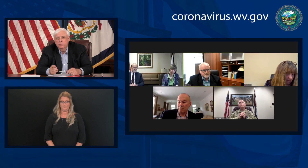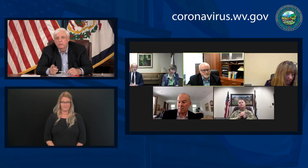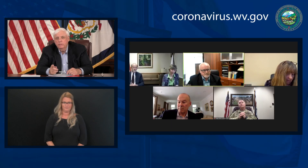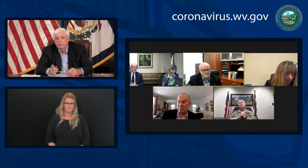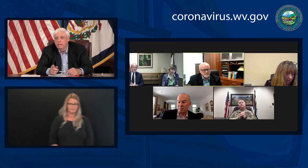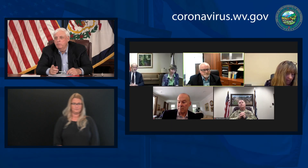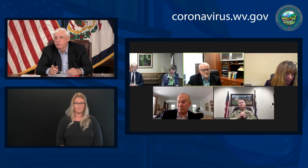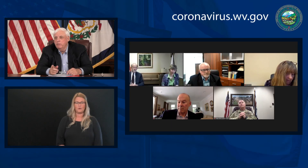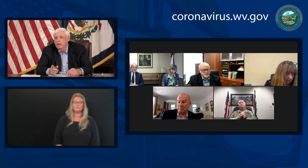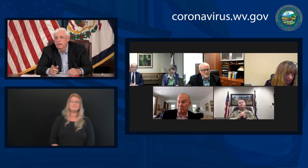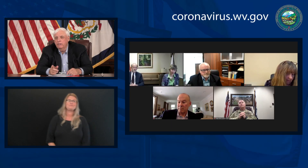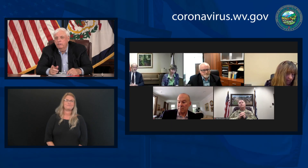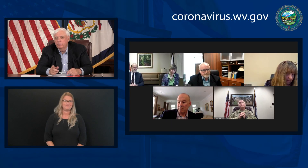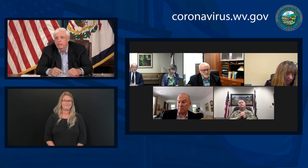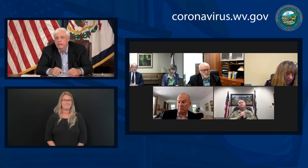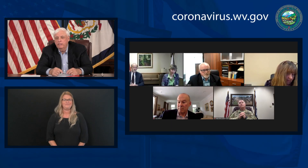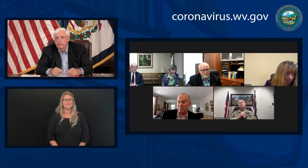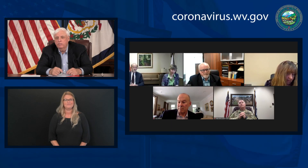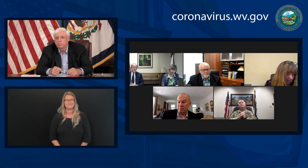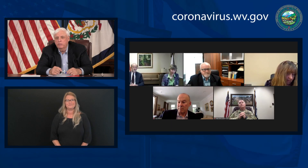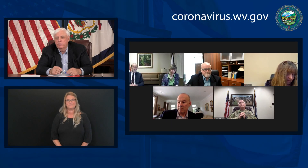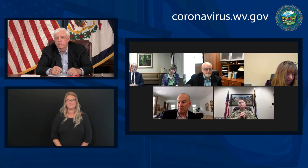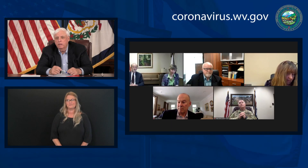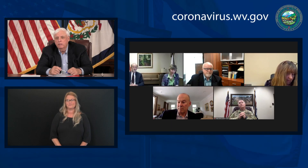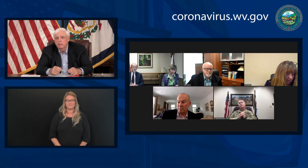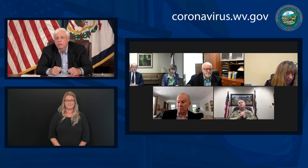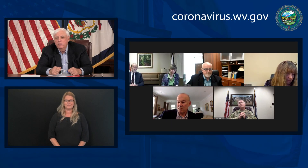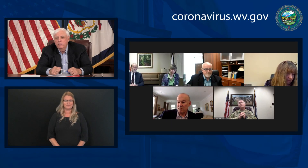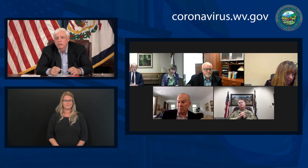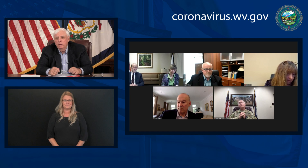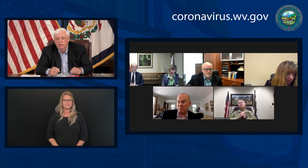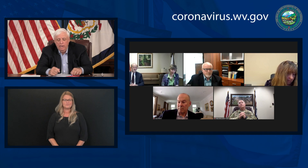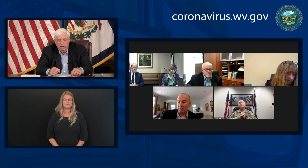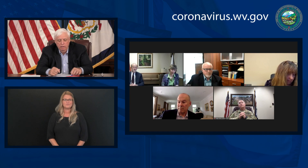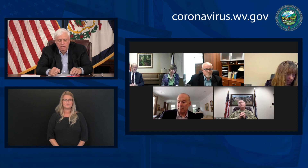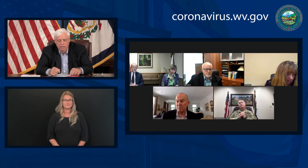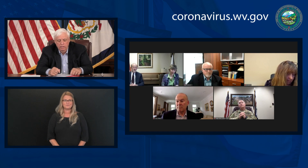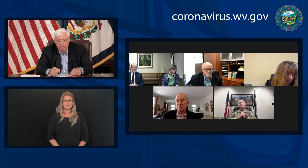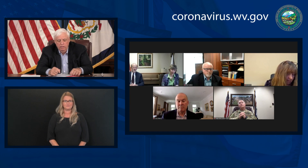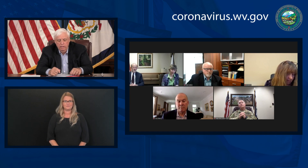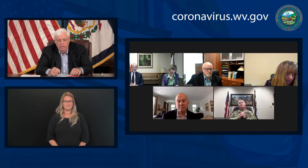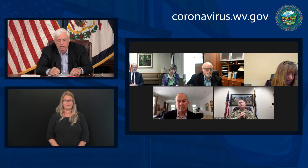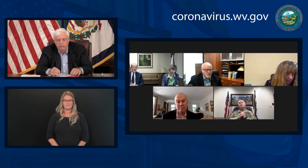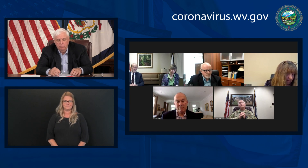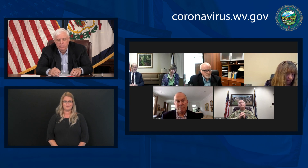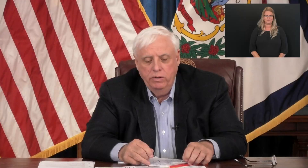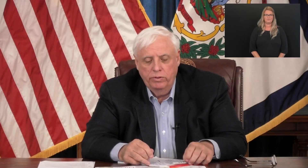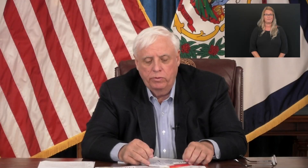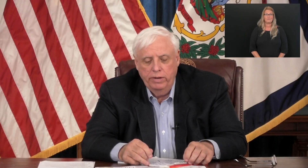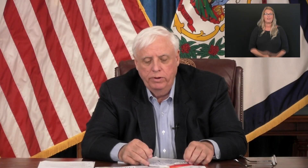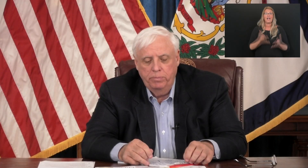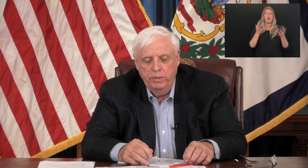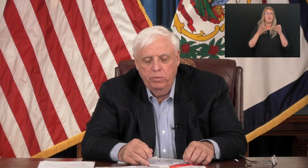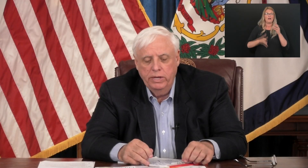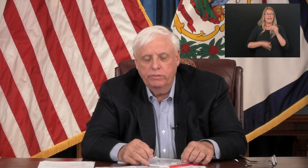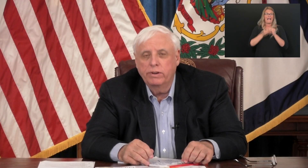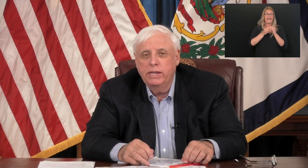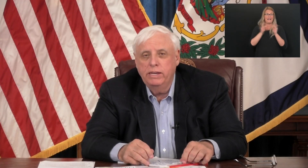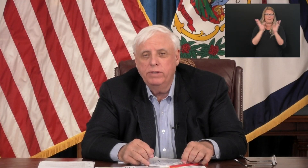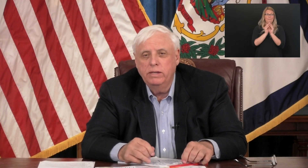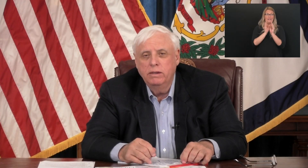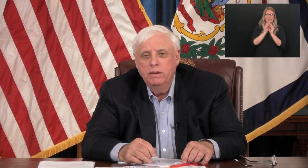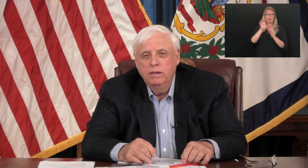And Stephen, maybe I could just add this, but in our meeting with the revenue people